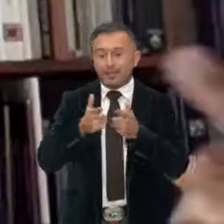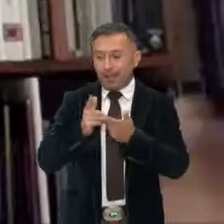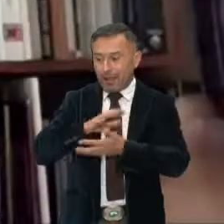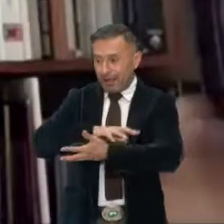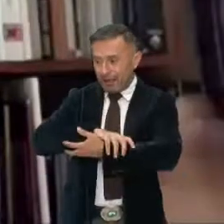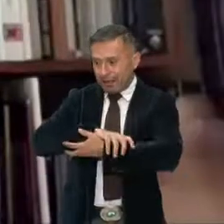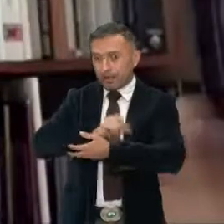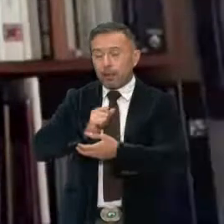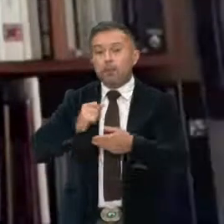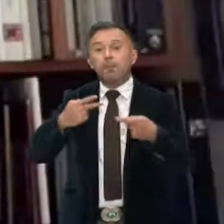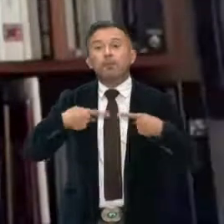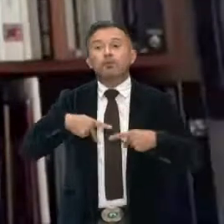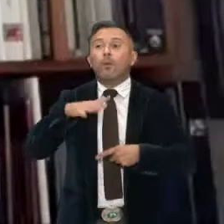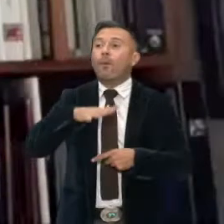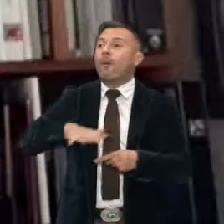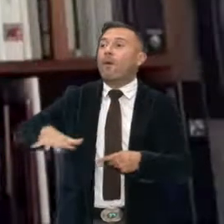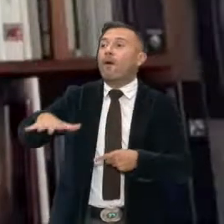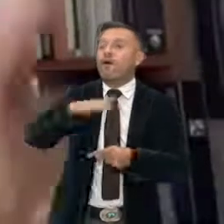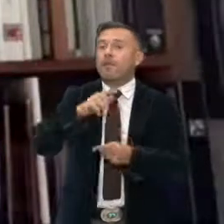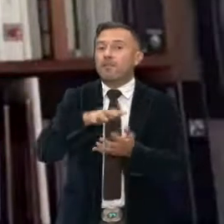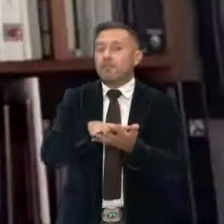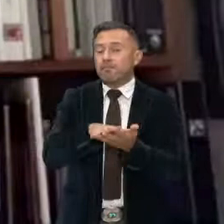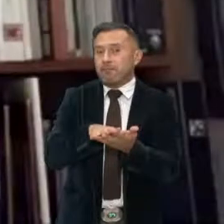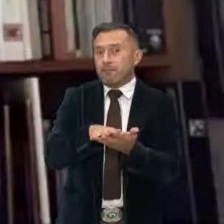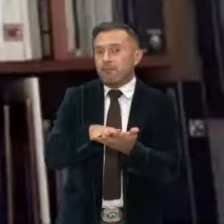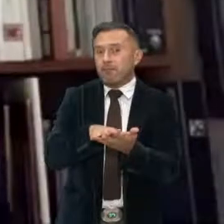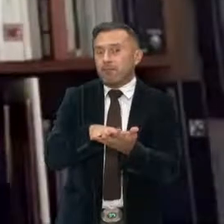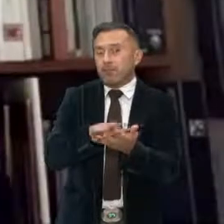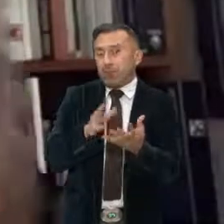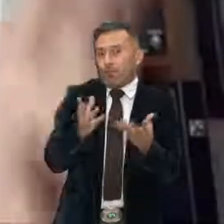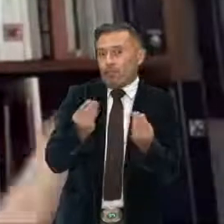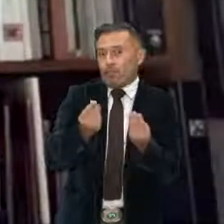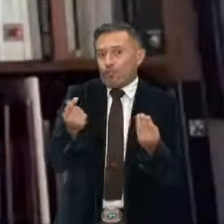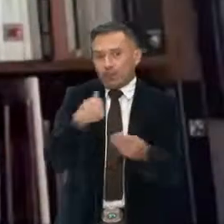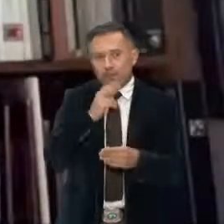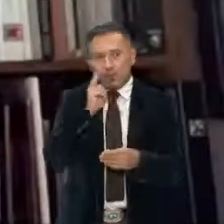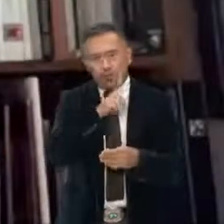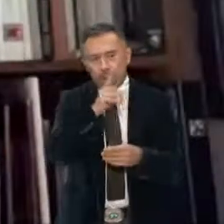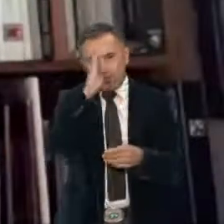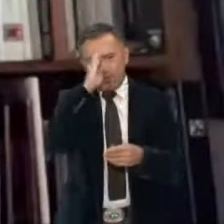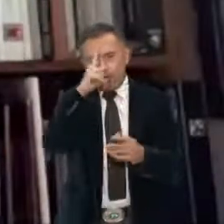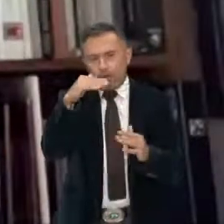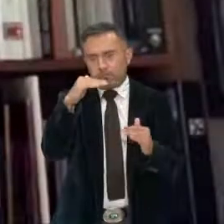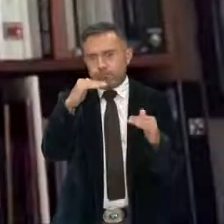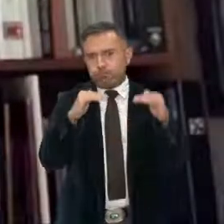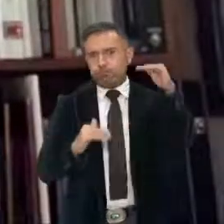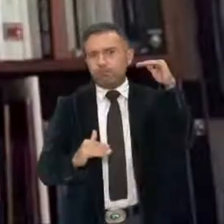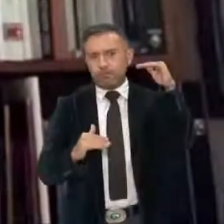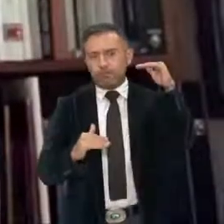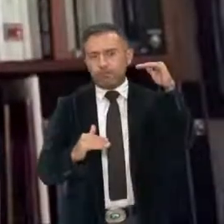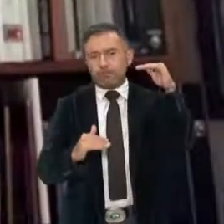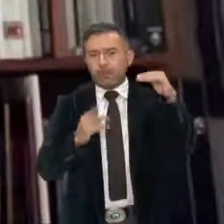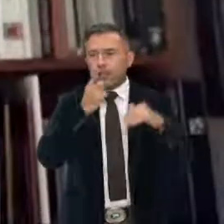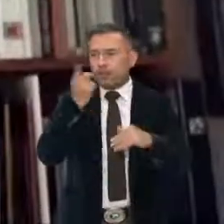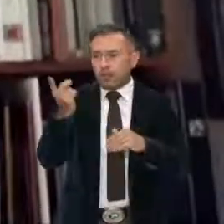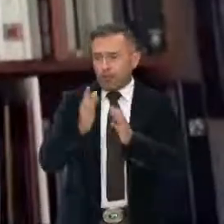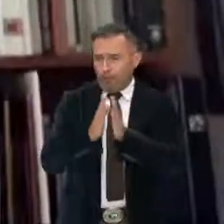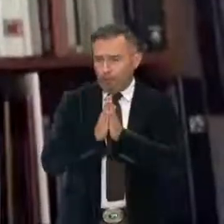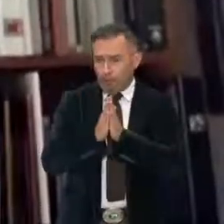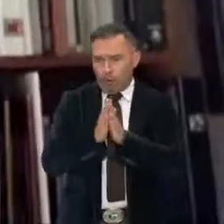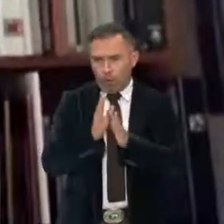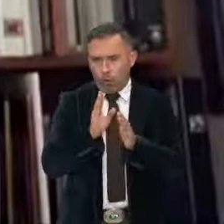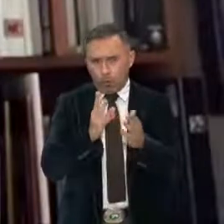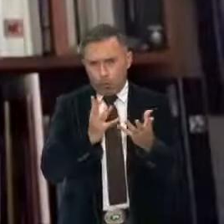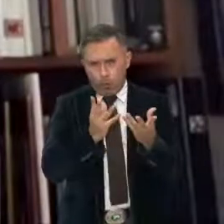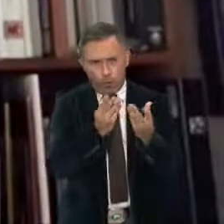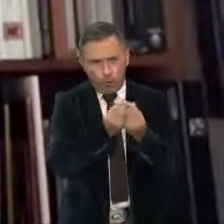own political alliance or a partnership and a great part of the citizens that saw that the results